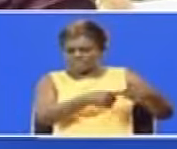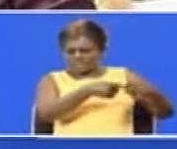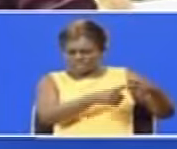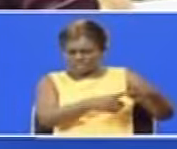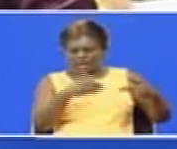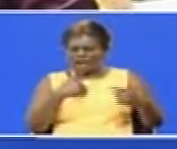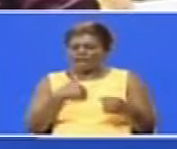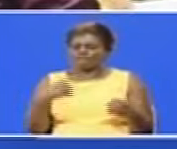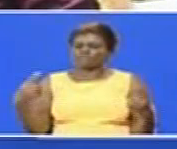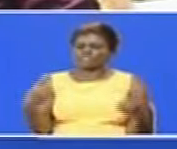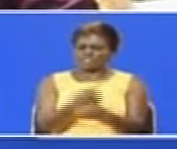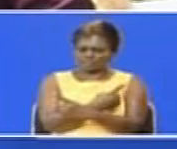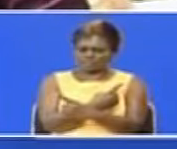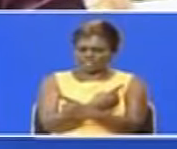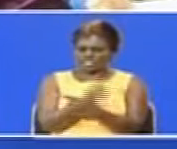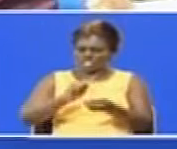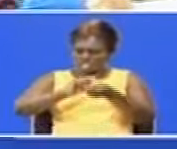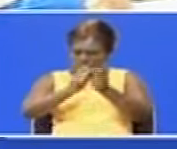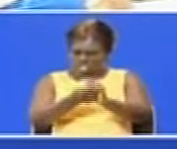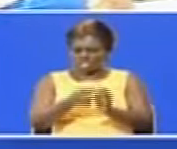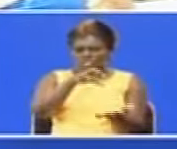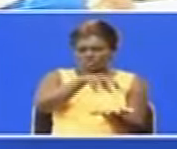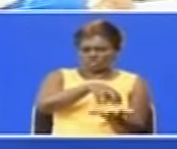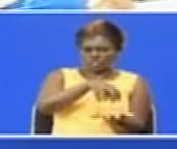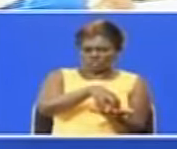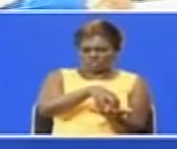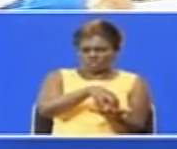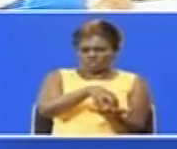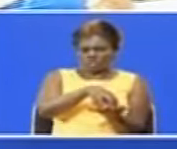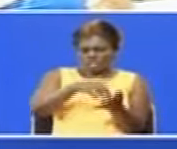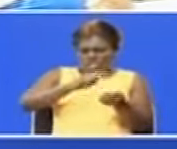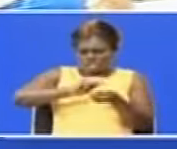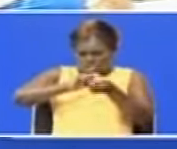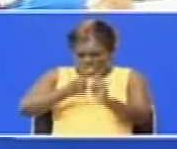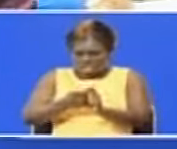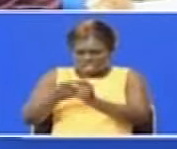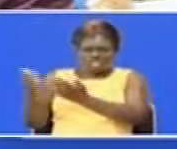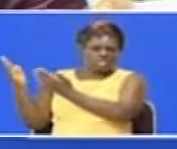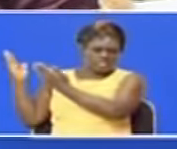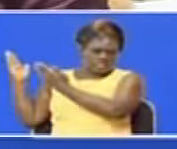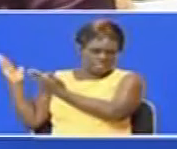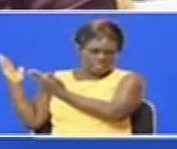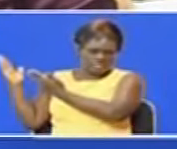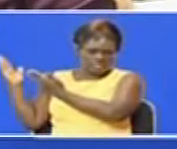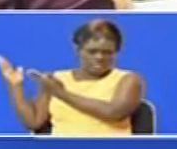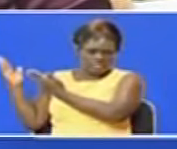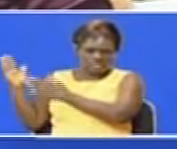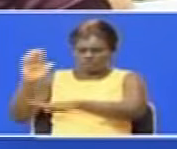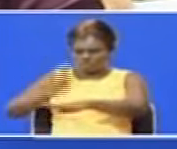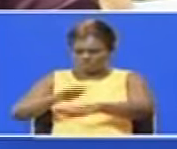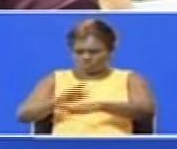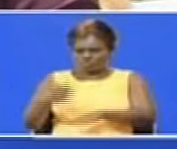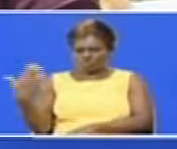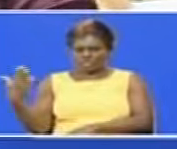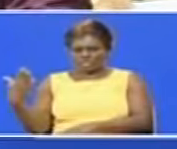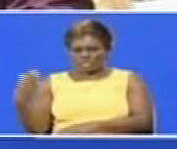is a different type of recycling. There, they turn this into useful products. For example,